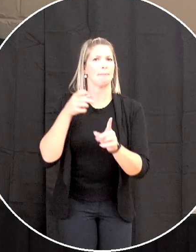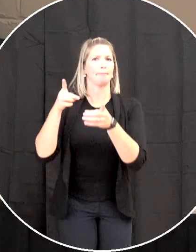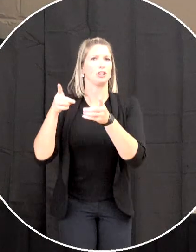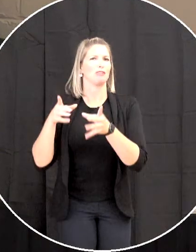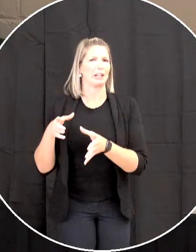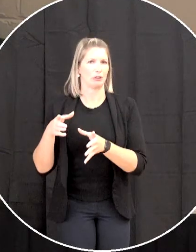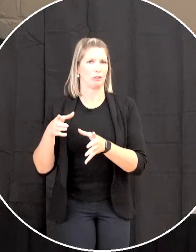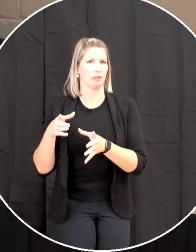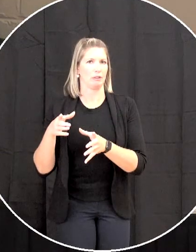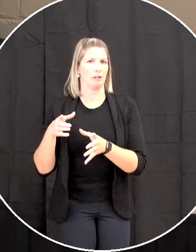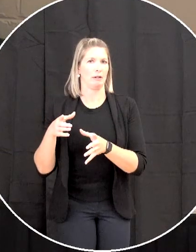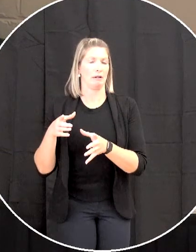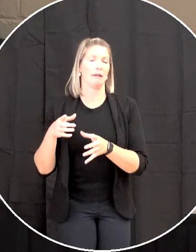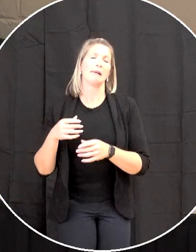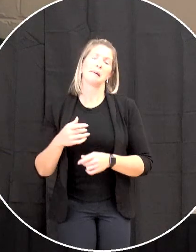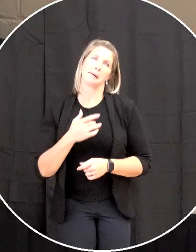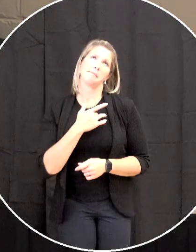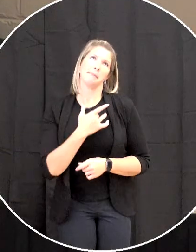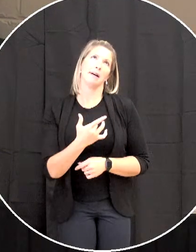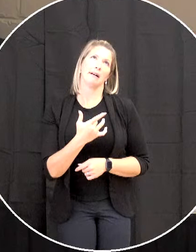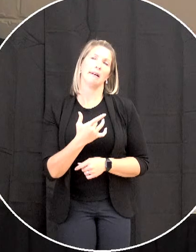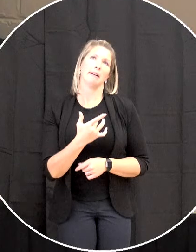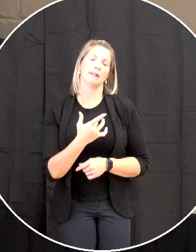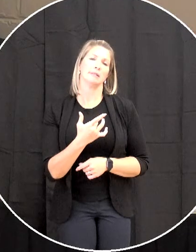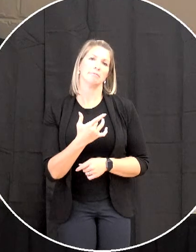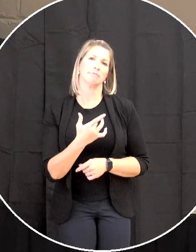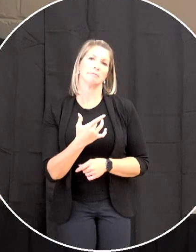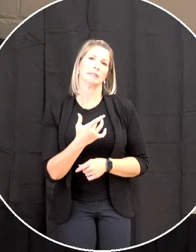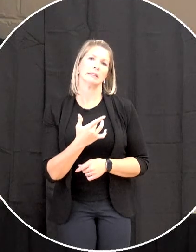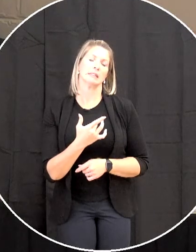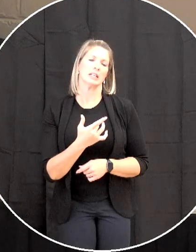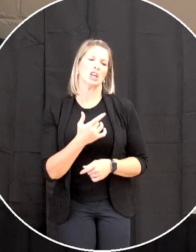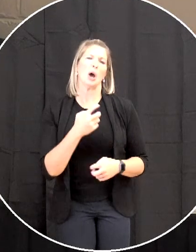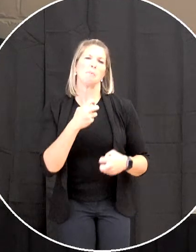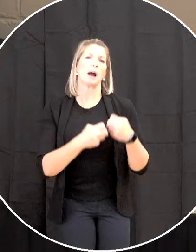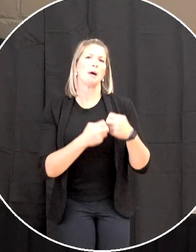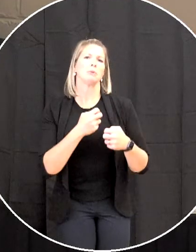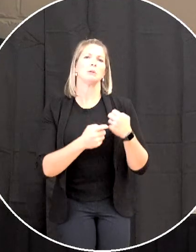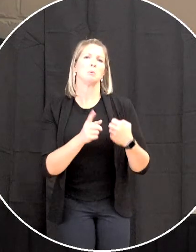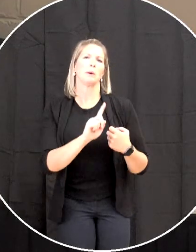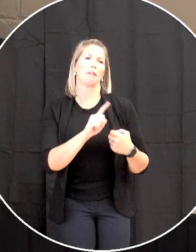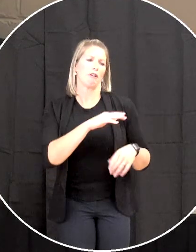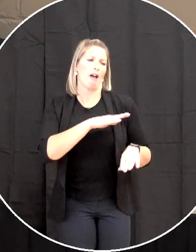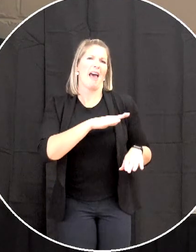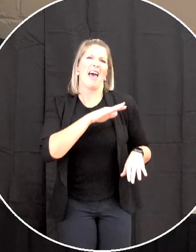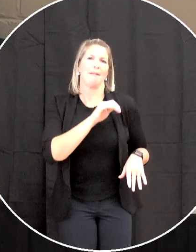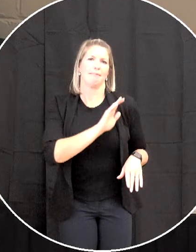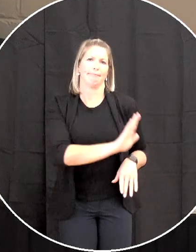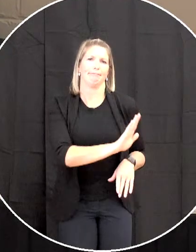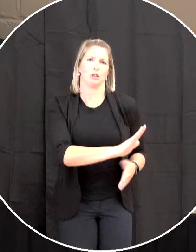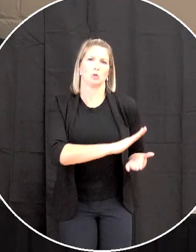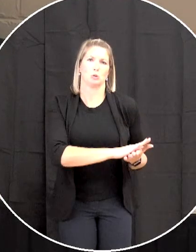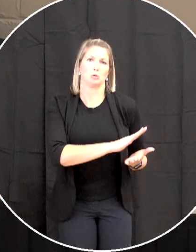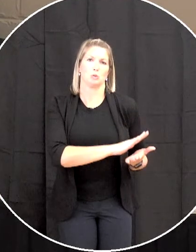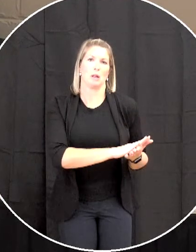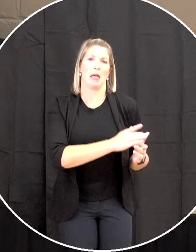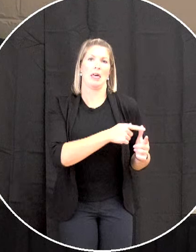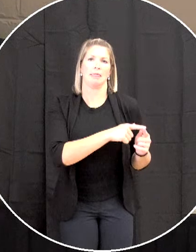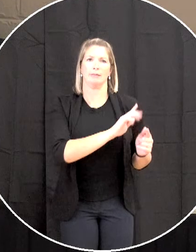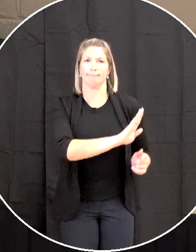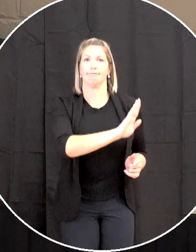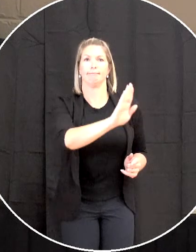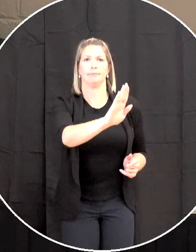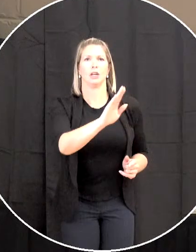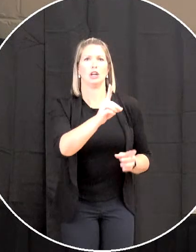Nine times out of 10, or even more, 99% of the time, it's an operational nature and it'll come from the director. The question then becomes is how do